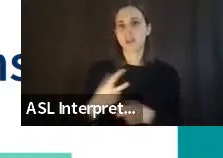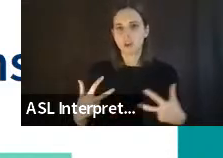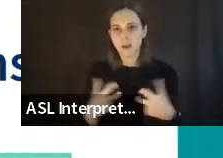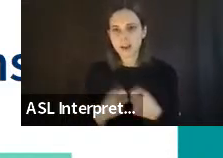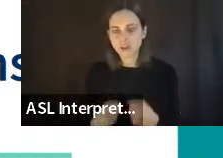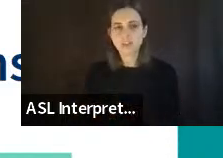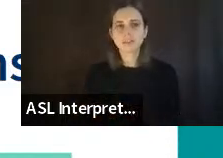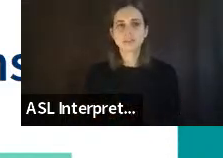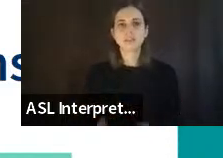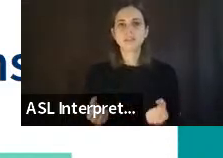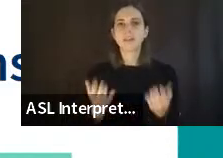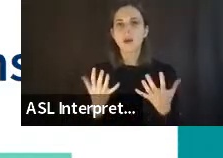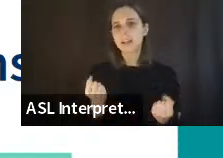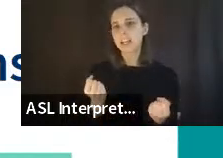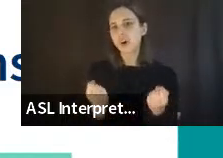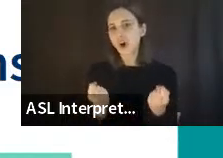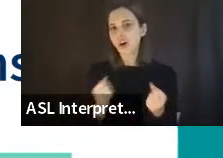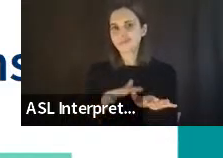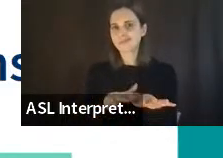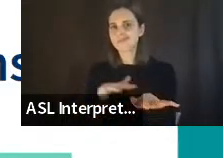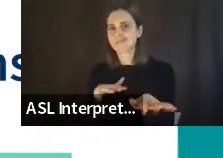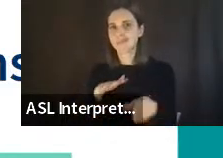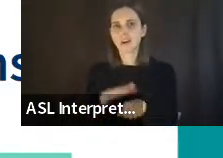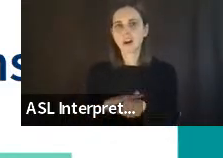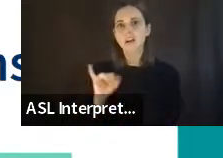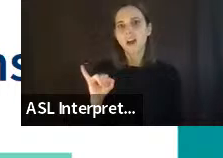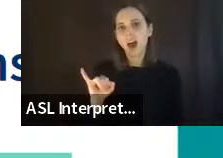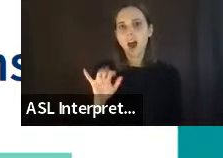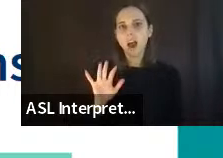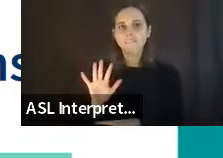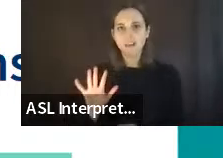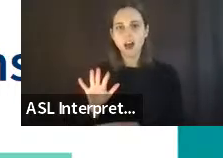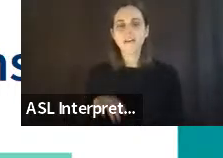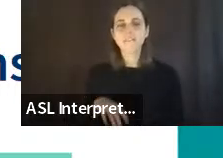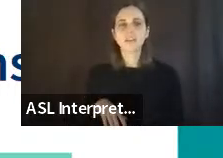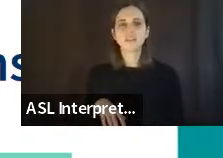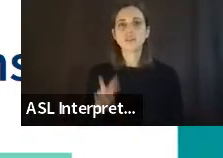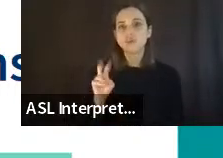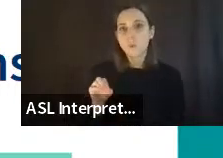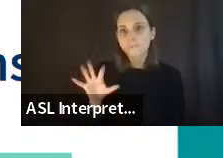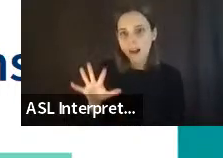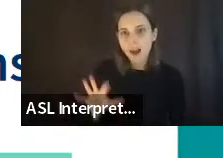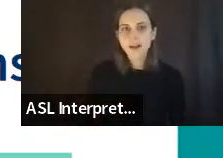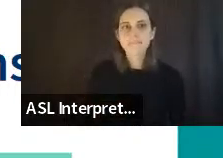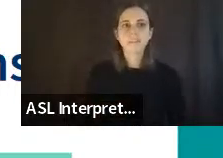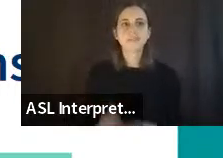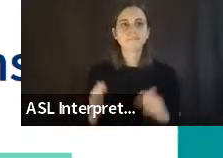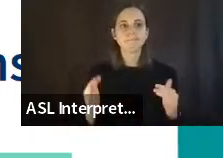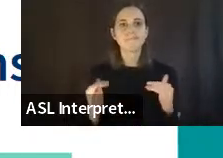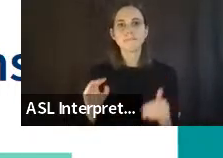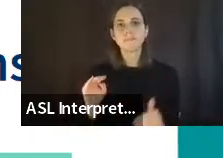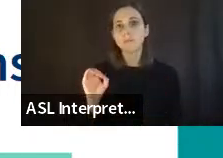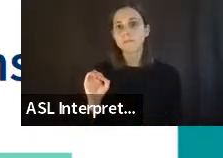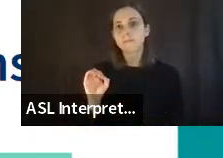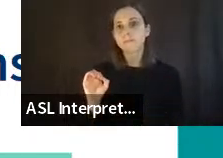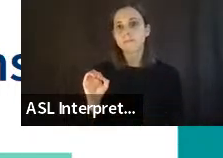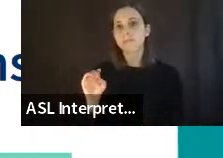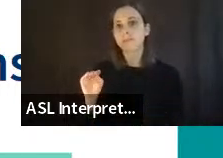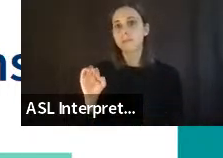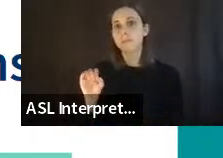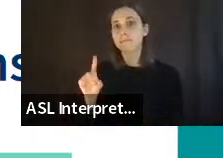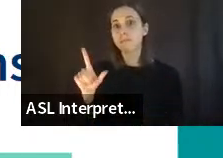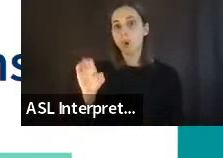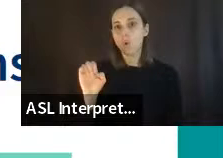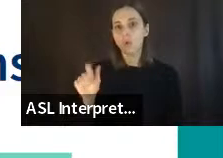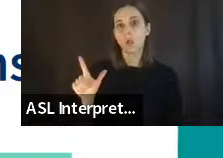I-5, I-205. Important one here, we'll get into mode split, try to get into modal information. So vehicles versus transit users